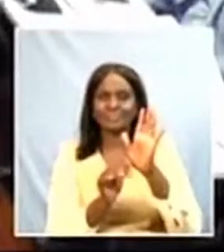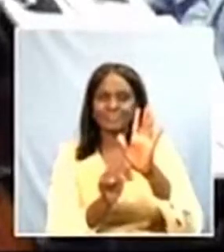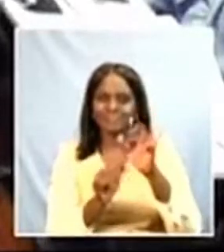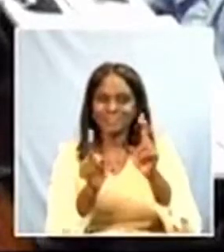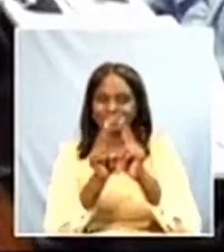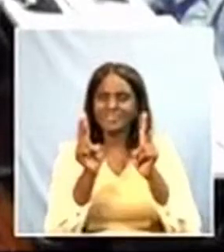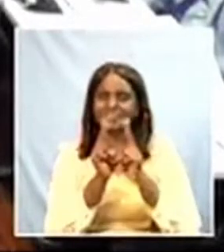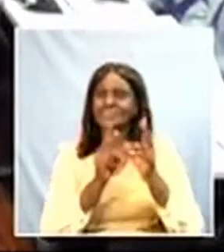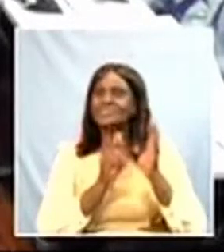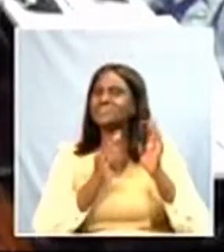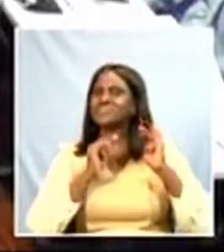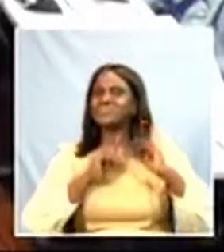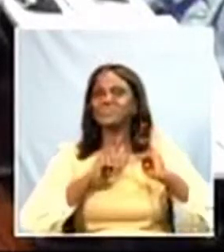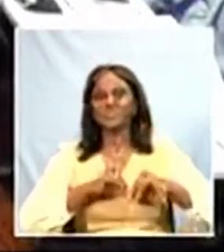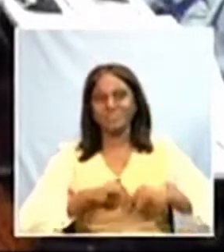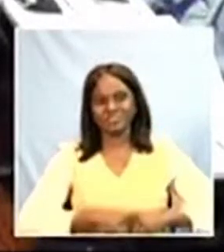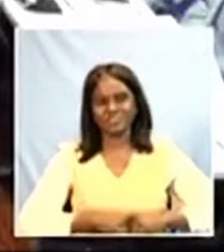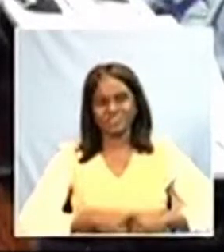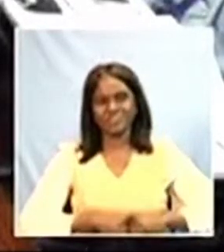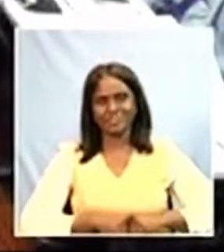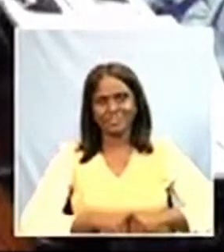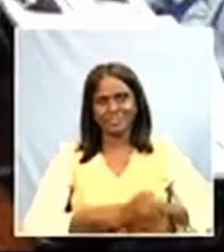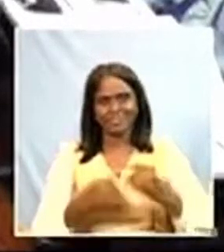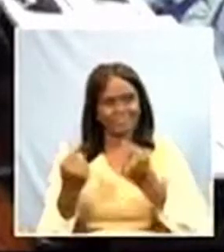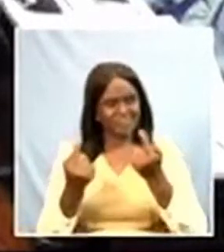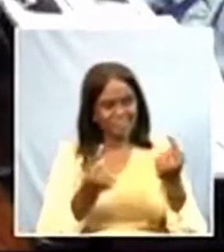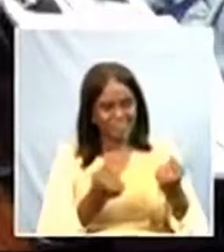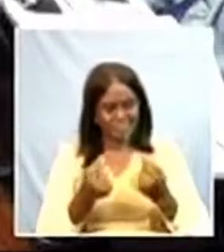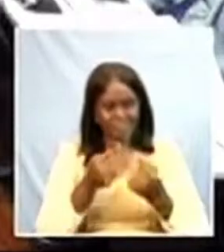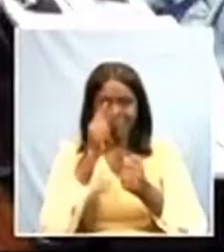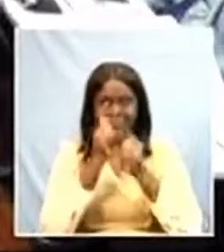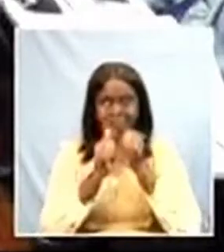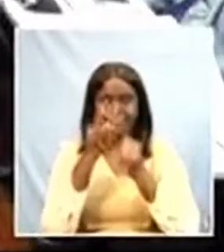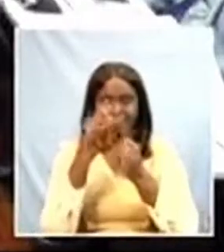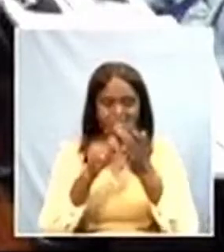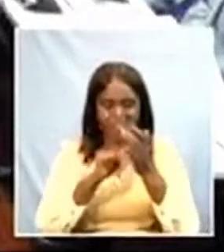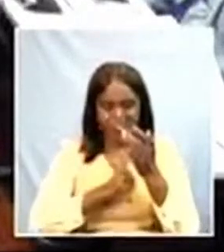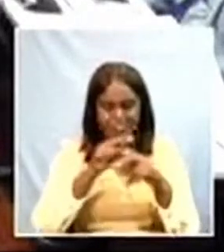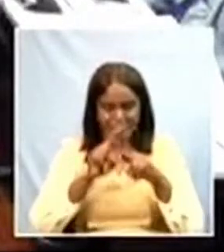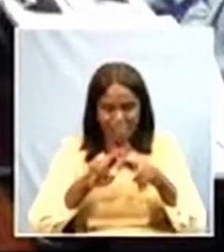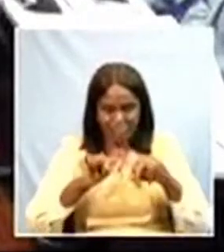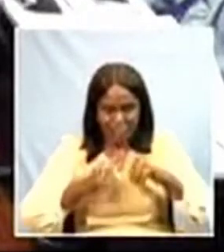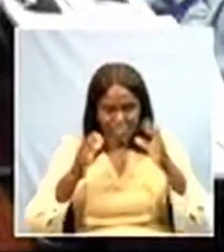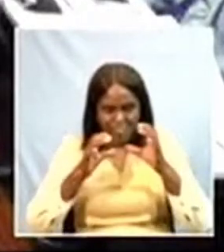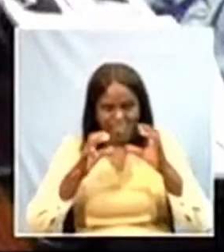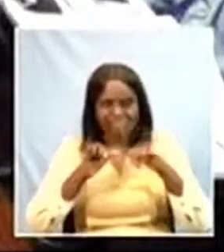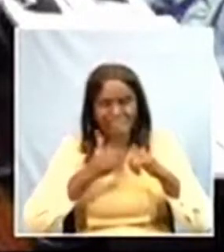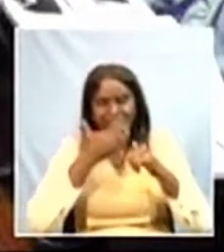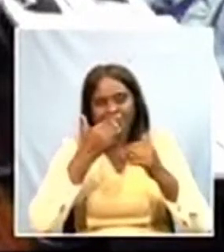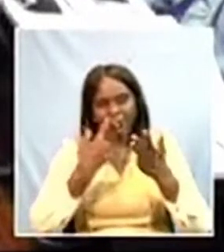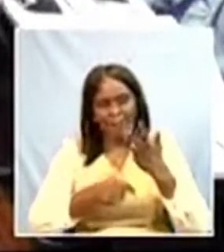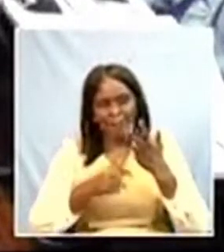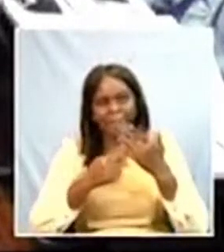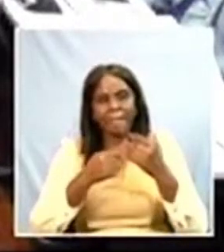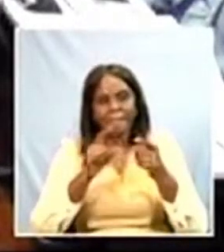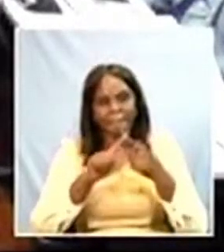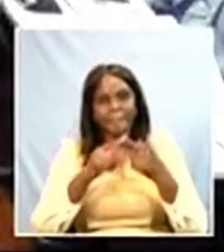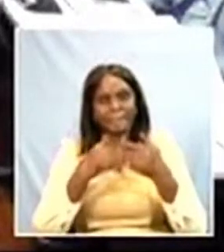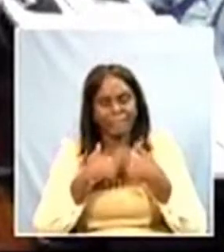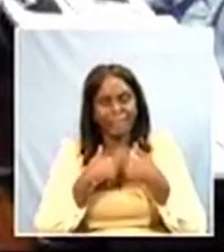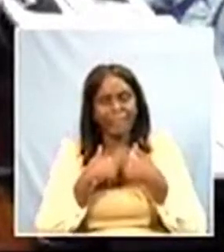very emotional. It's an issue. Just because we are sitting as a committee, we have to be